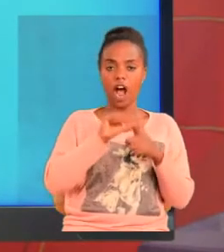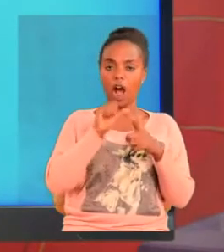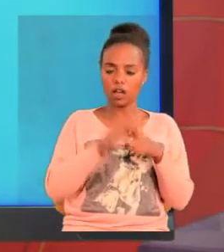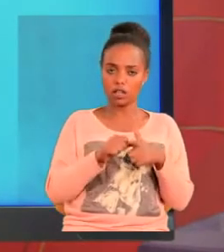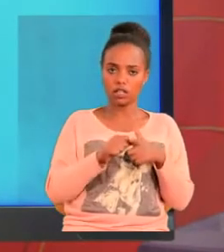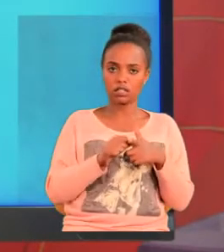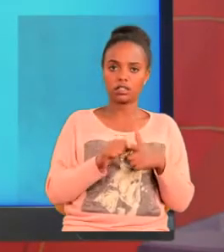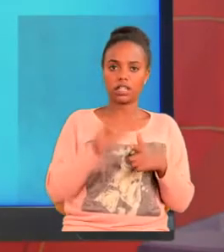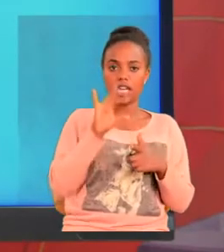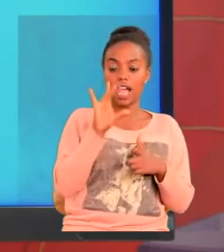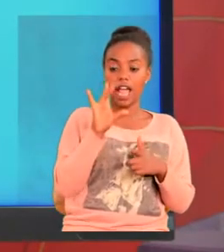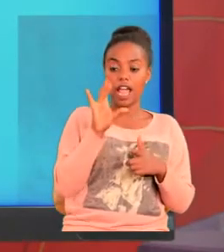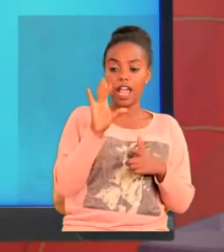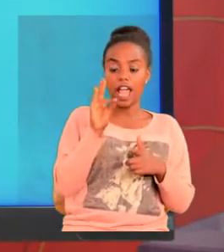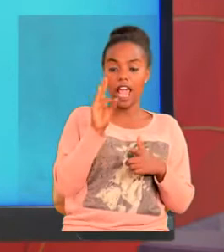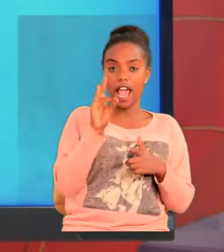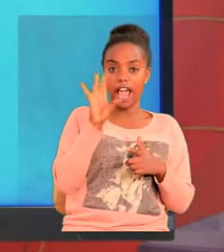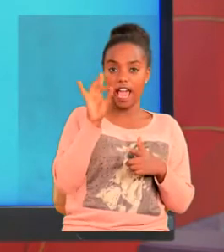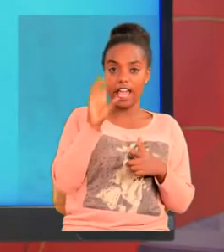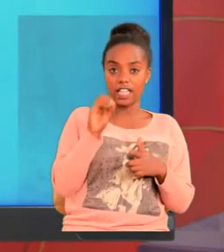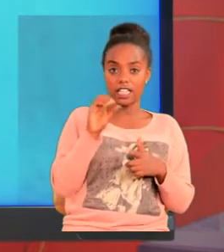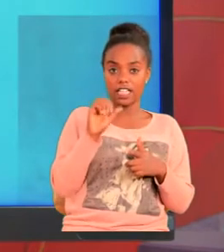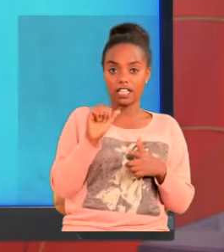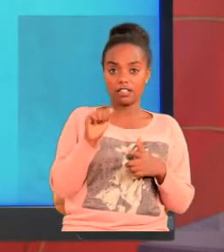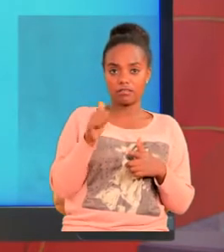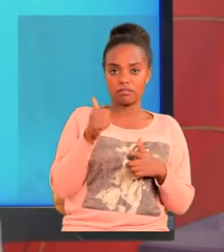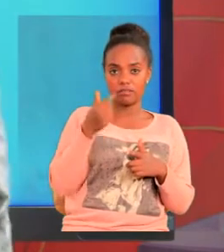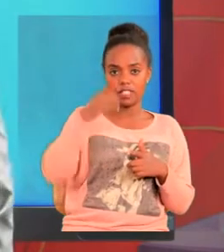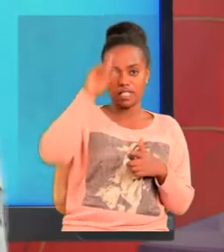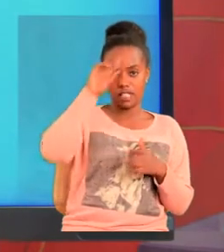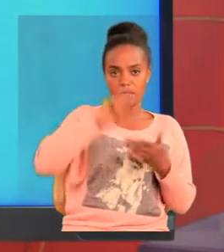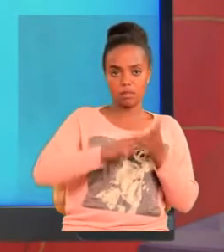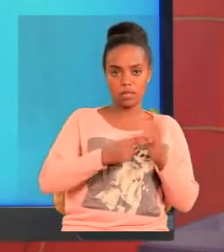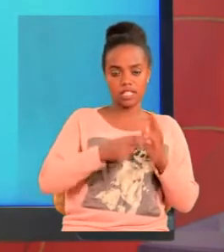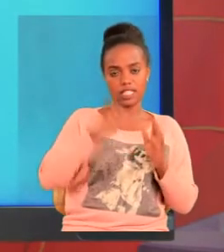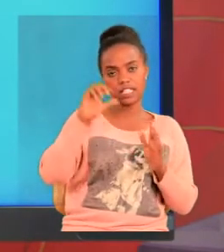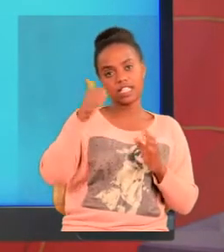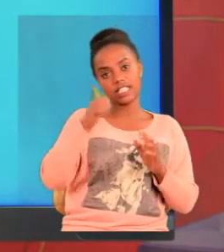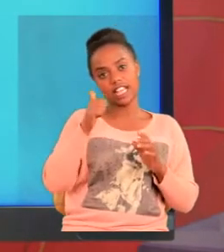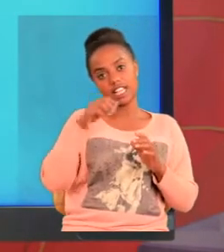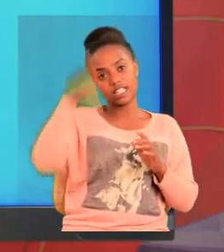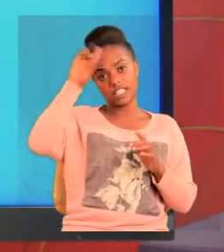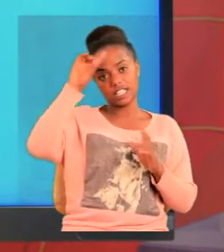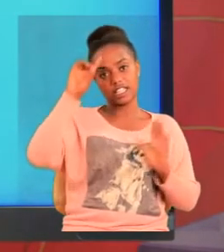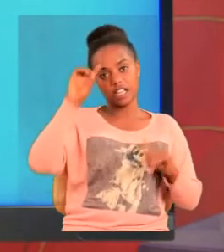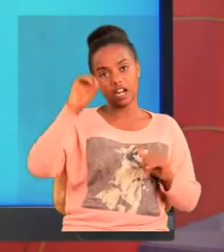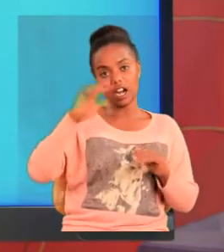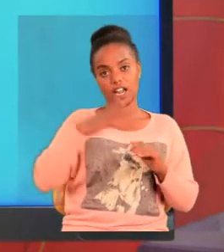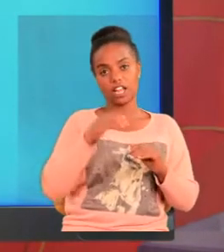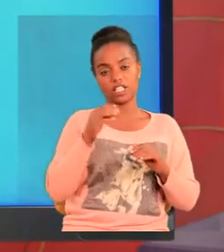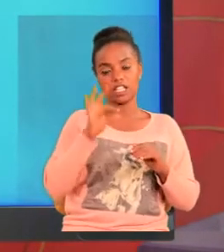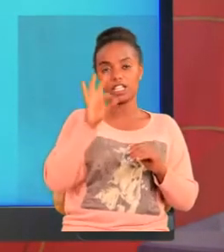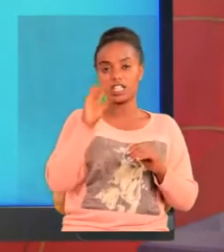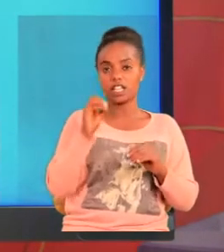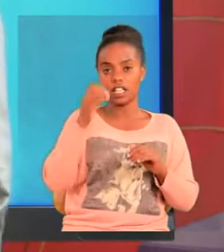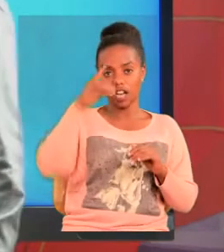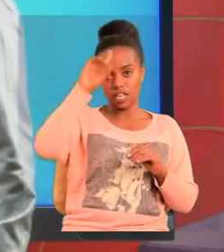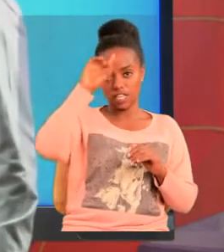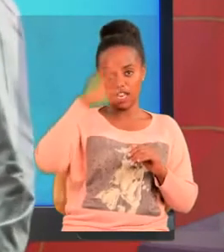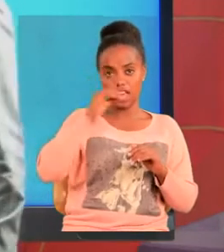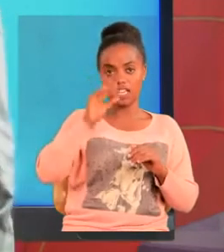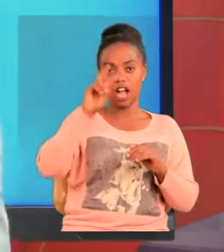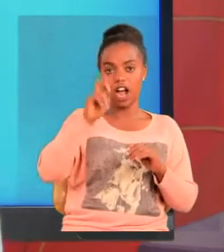is 80 degree, means this angle is 10, and we have 90 degree here, and we have 20 degree